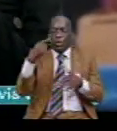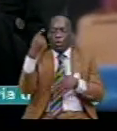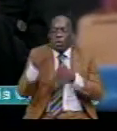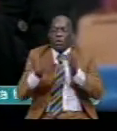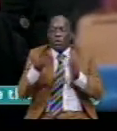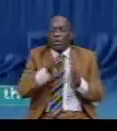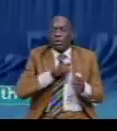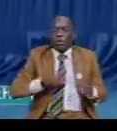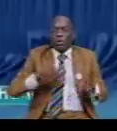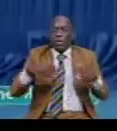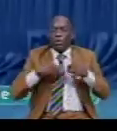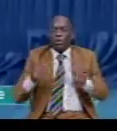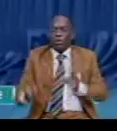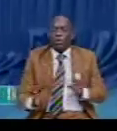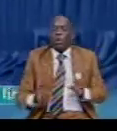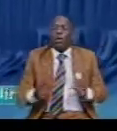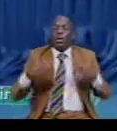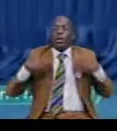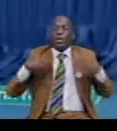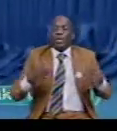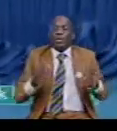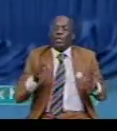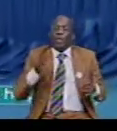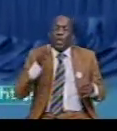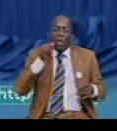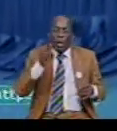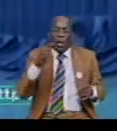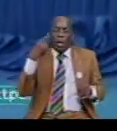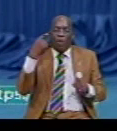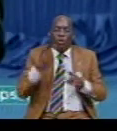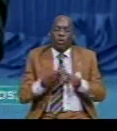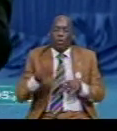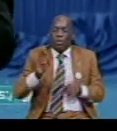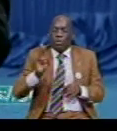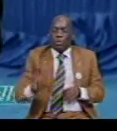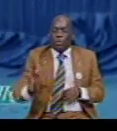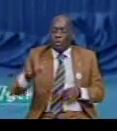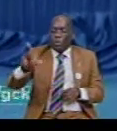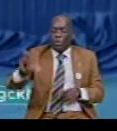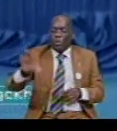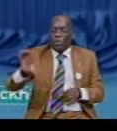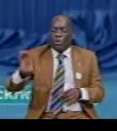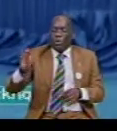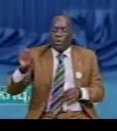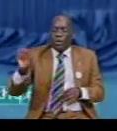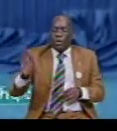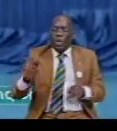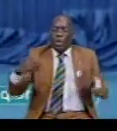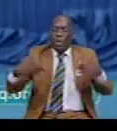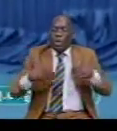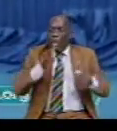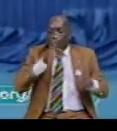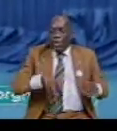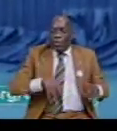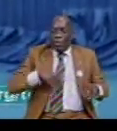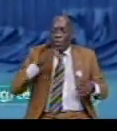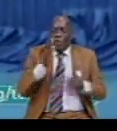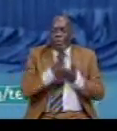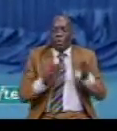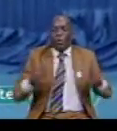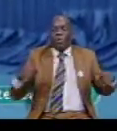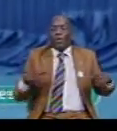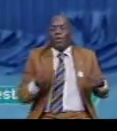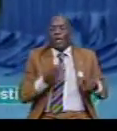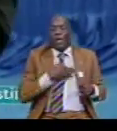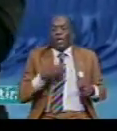OSHOGBO pain for more than a year now. I've been experiencing some pains and some inconveniences in